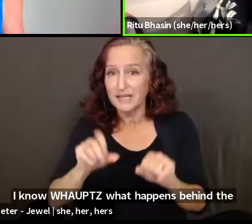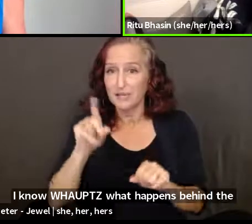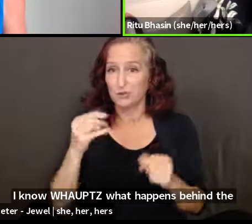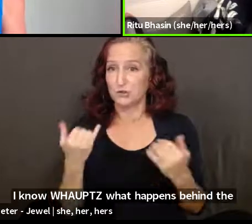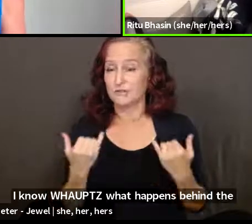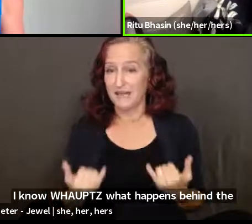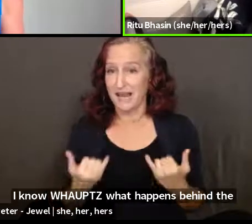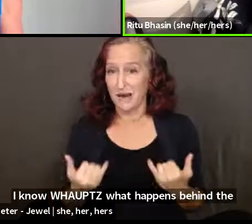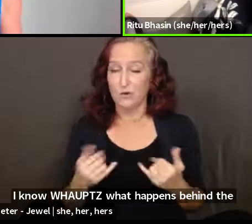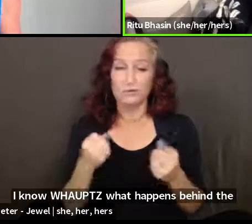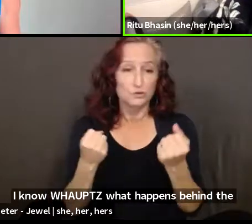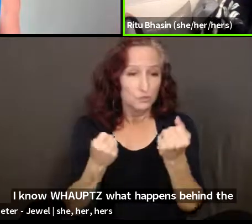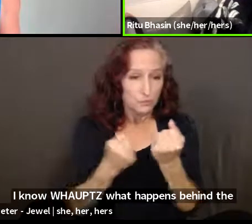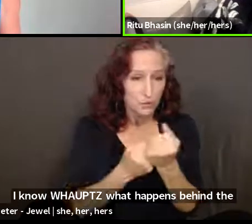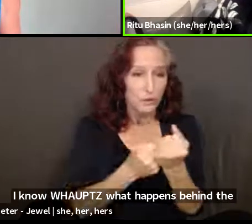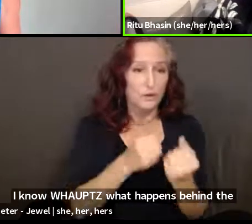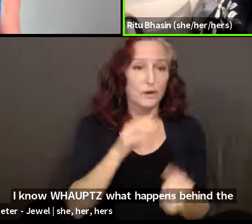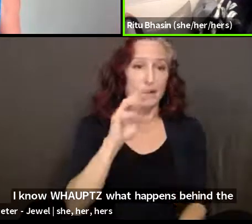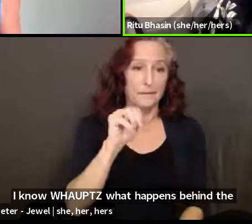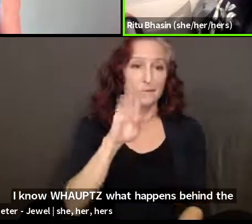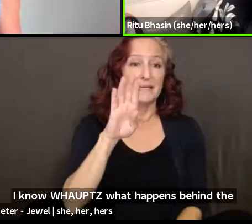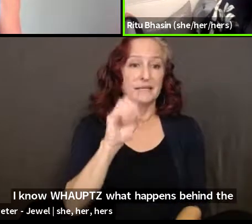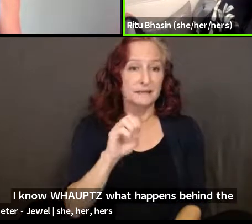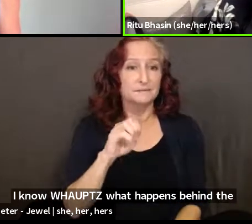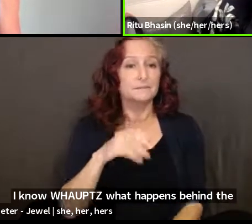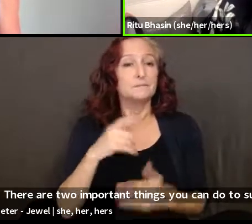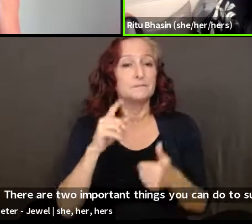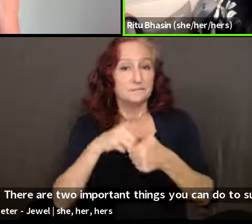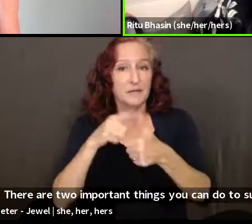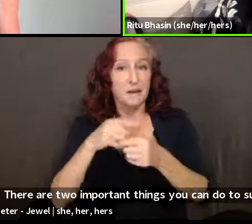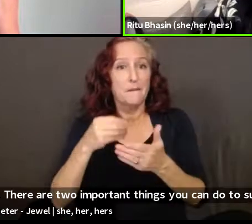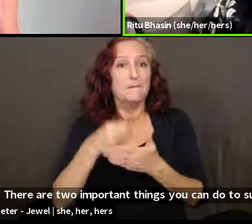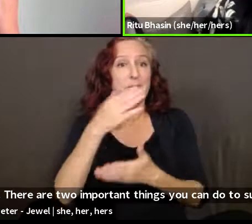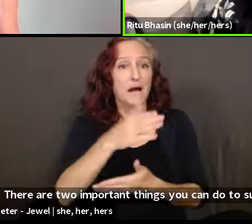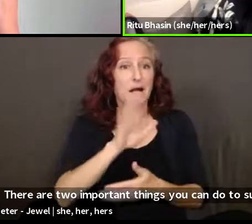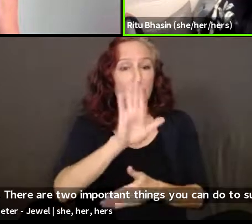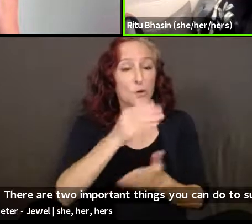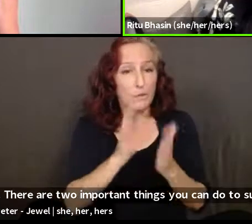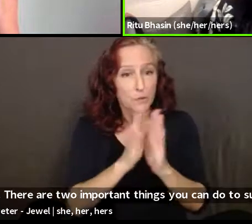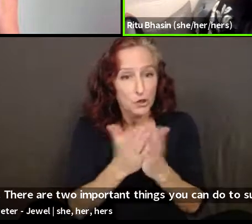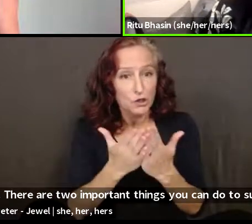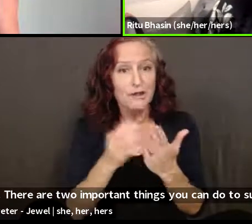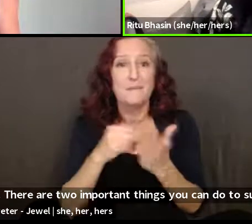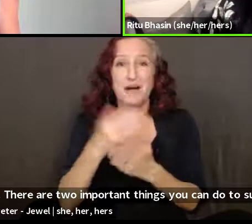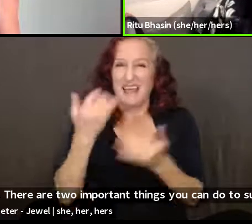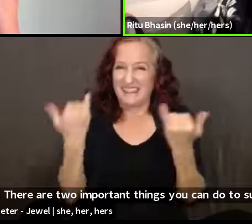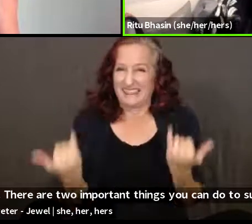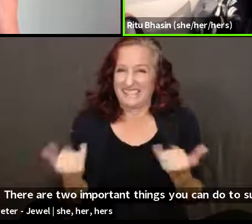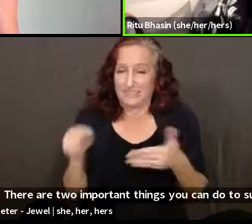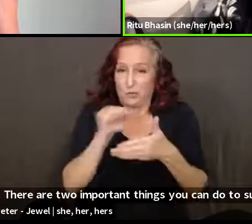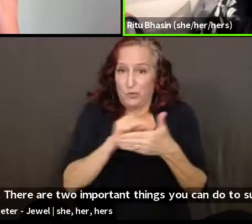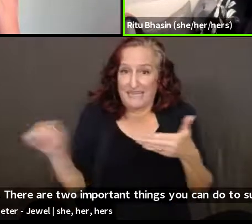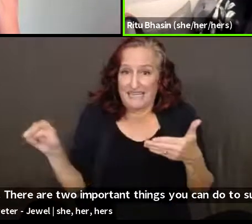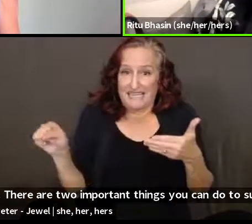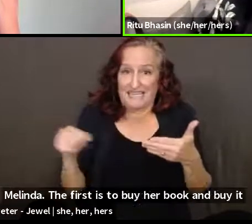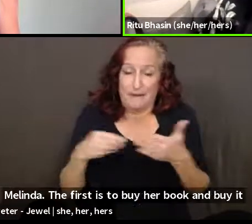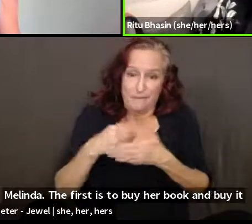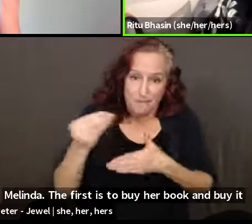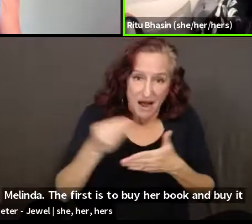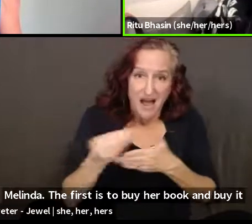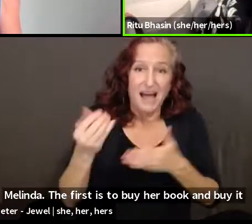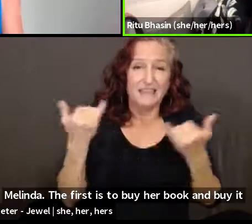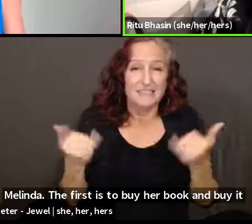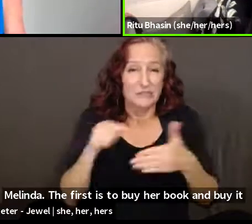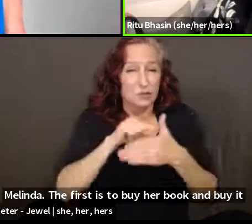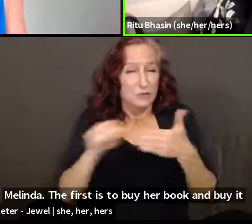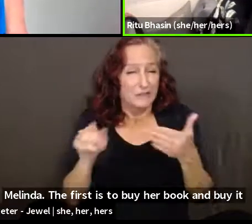The first thing is to buy her book, and in particular, buy it this week and have as many people buy her book this week as